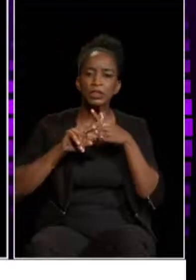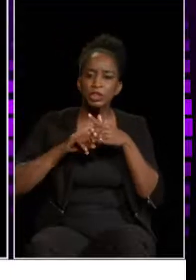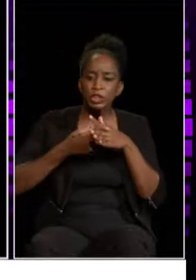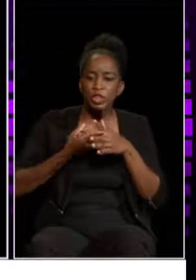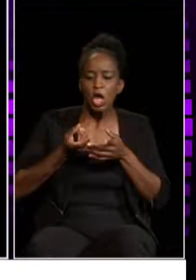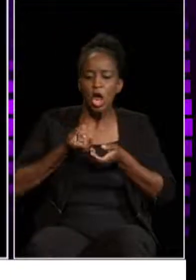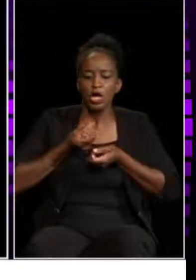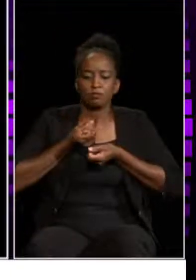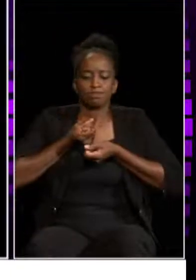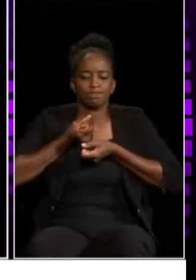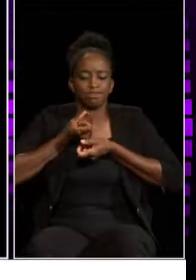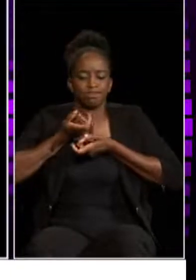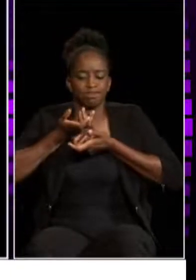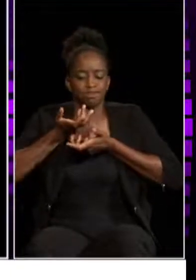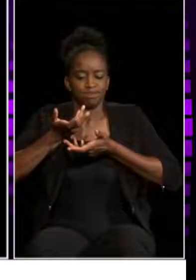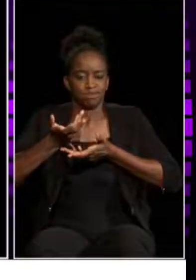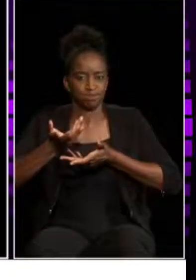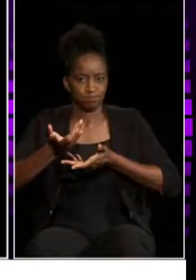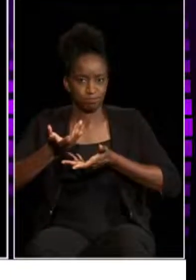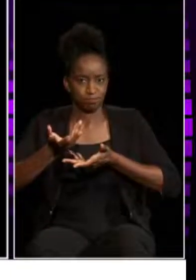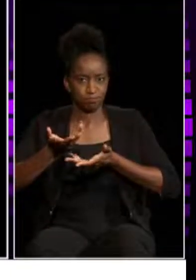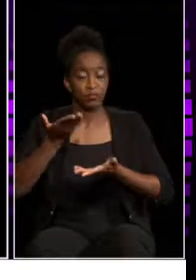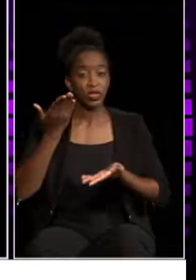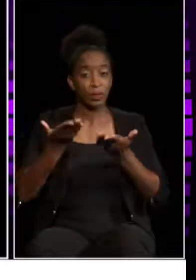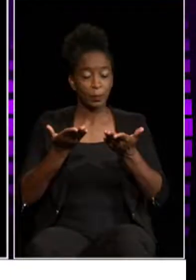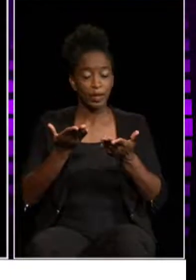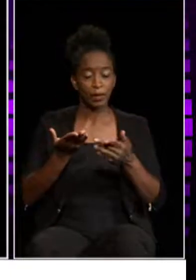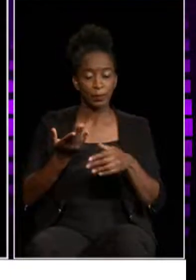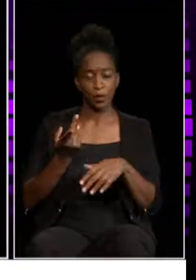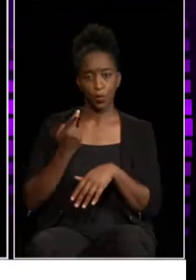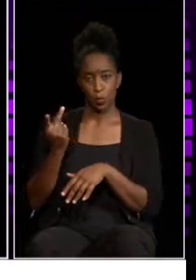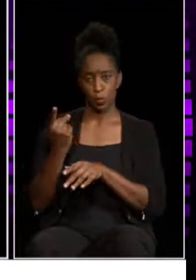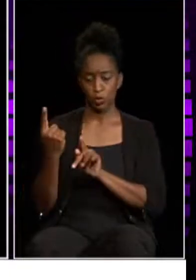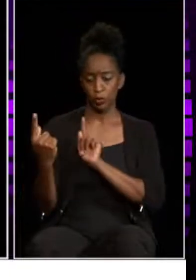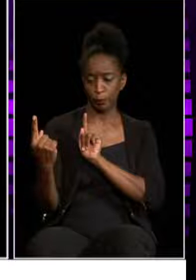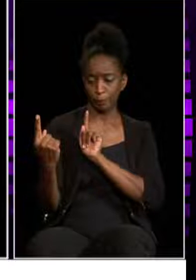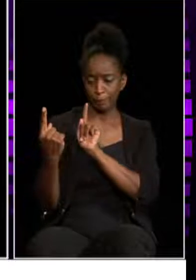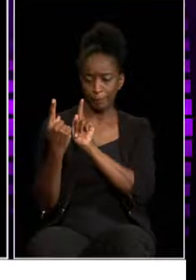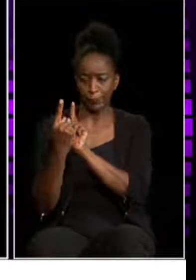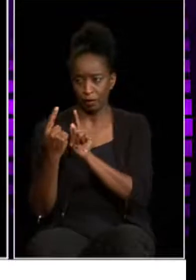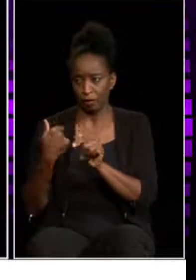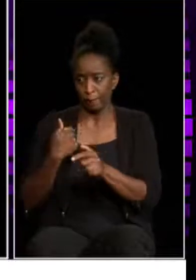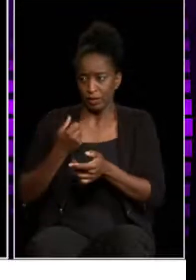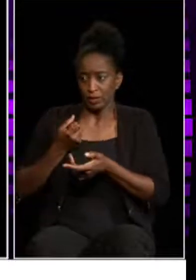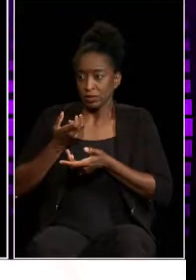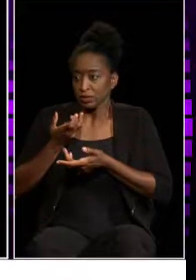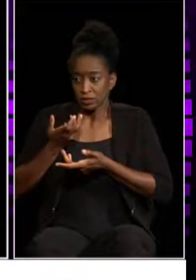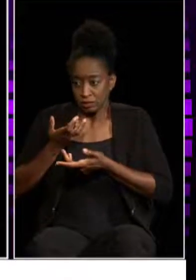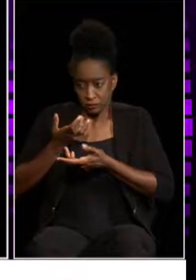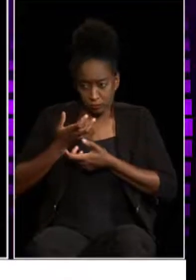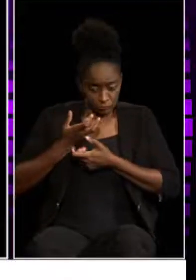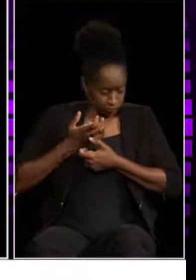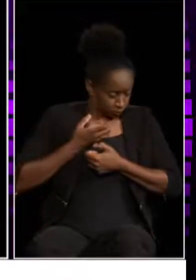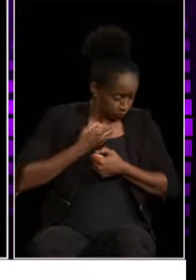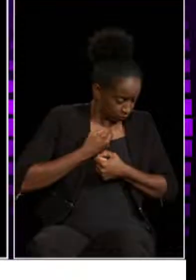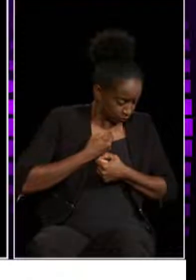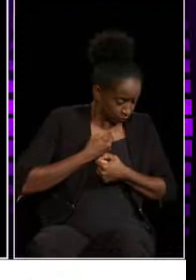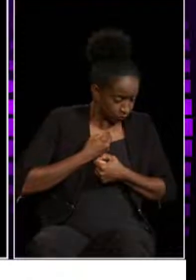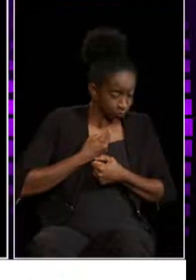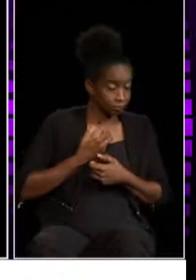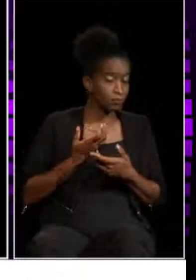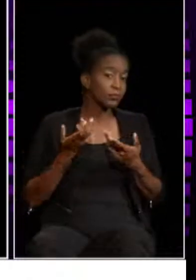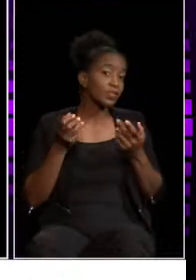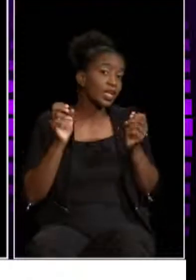comfortable coming out talking in person, I would say that you can always start online, have a conversation with people that you trust.